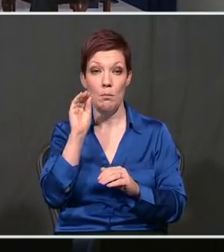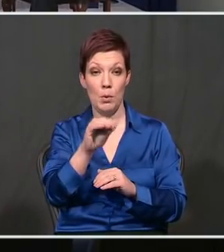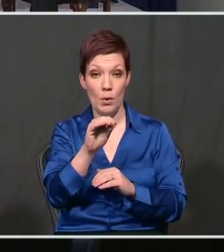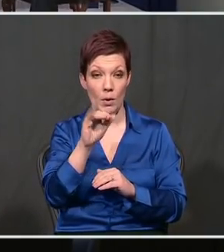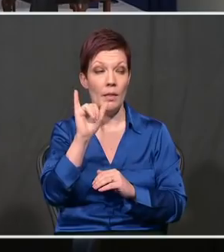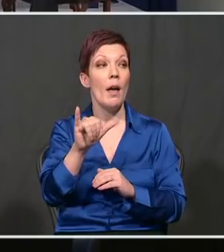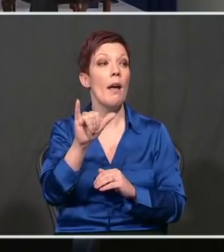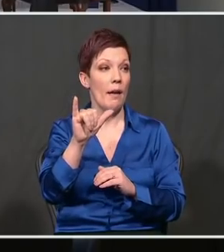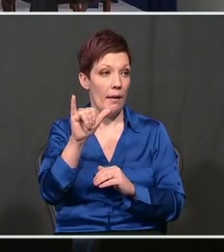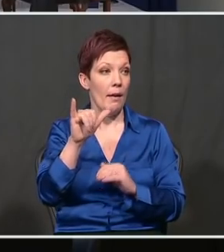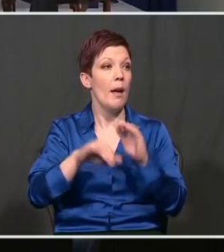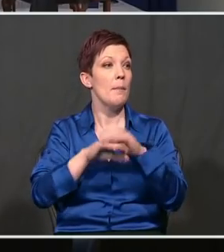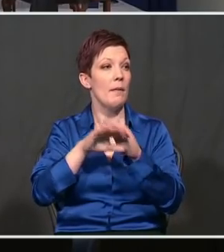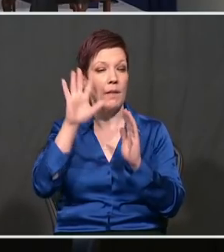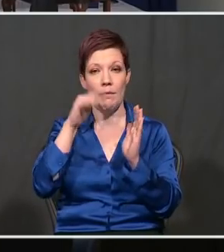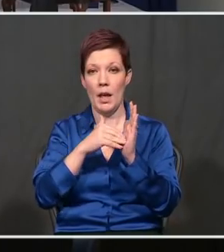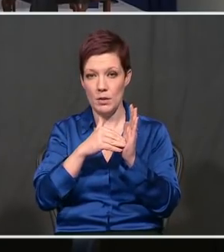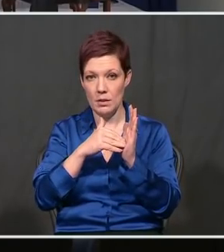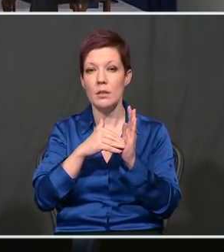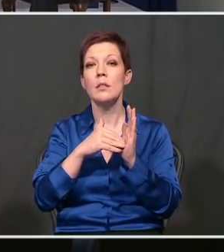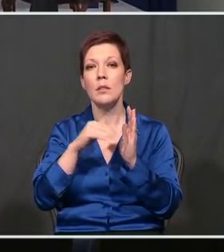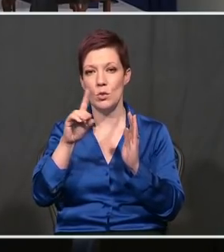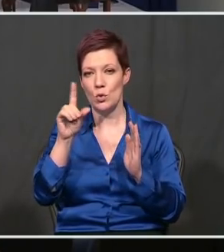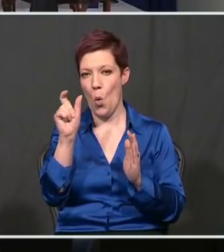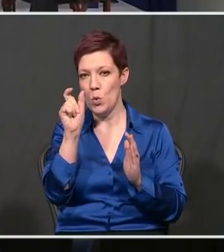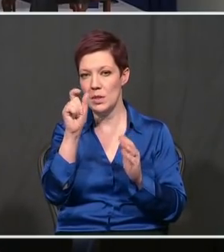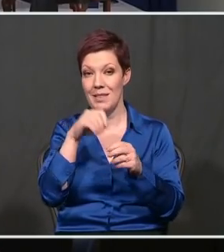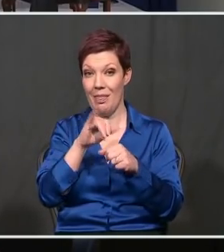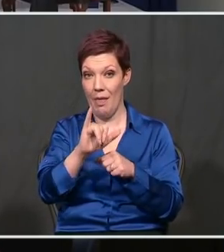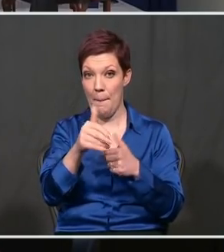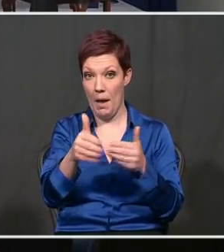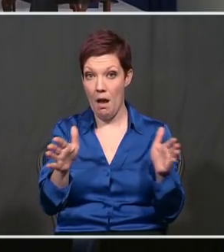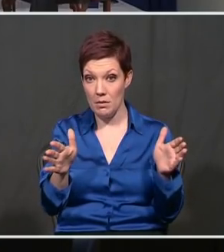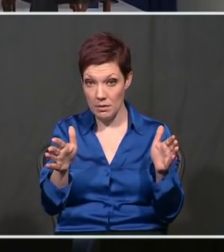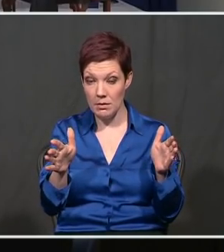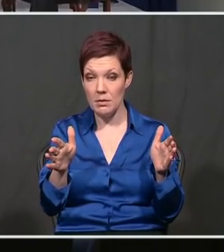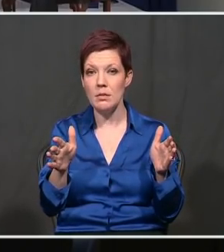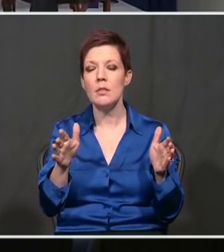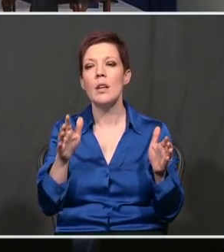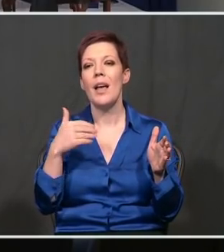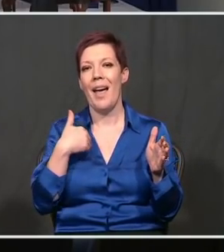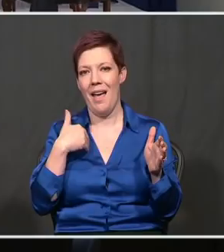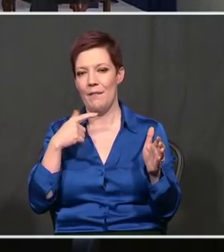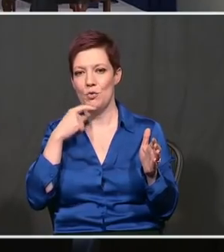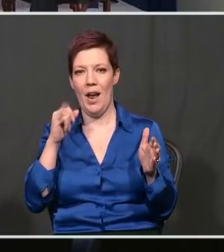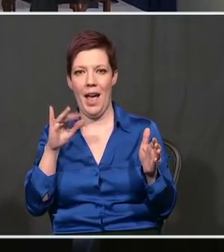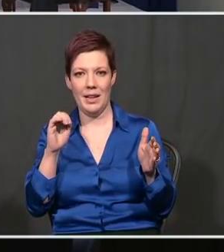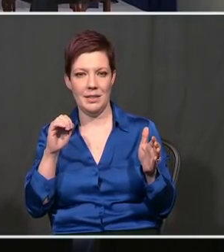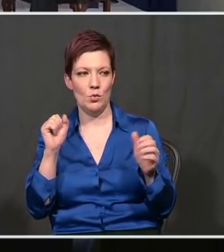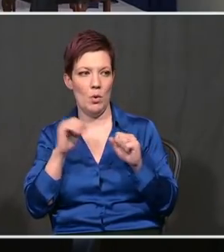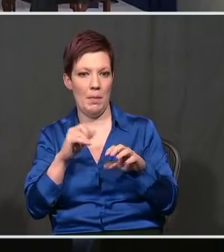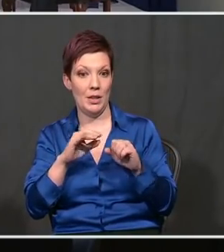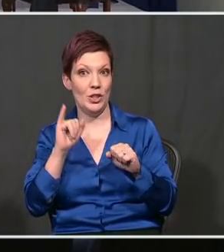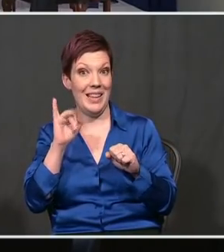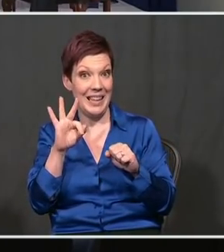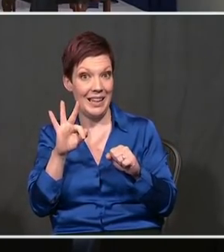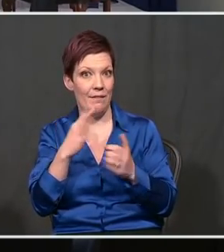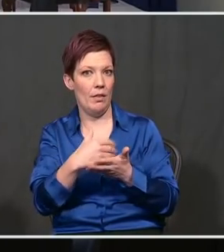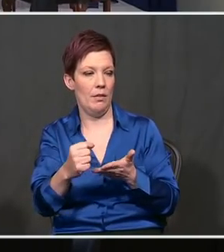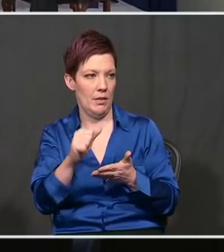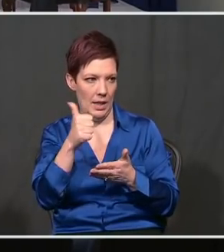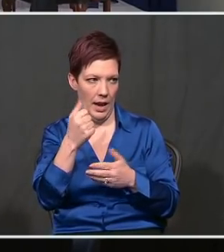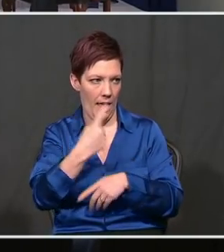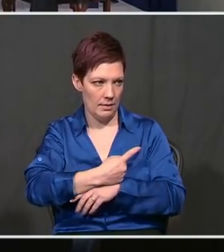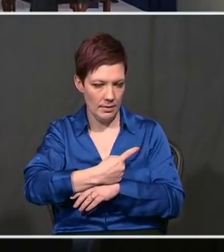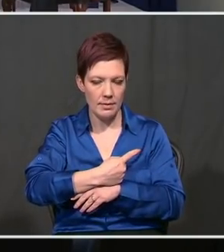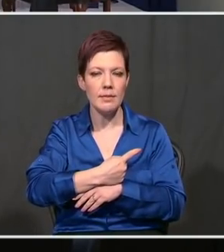the temperature will be maintained for 10 days. And we will have the dry ice to replenish if necessary. So the myth that we can't